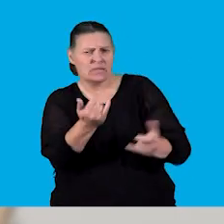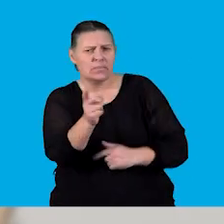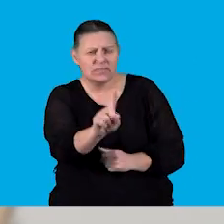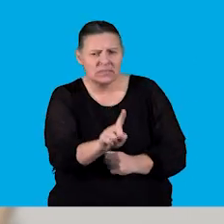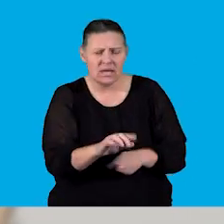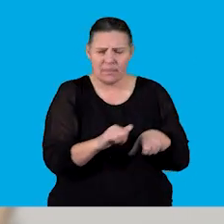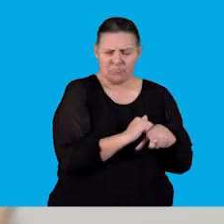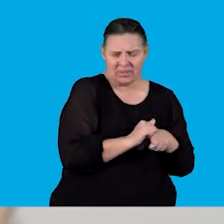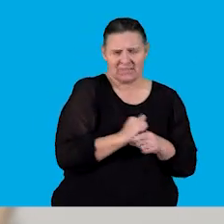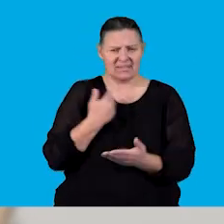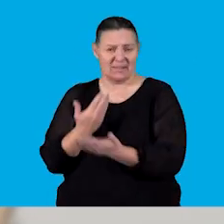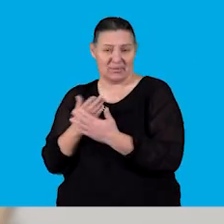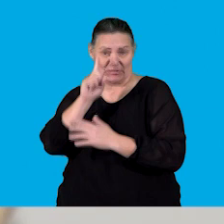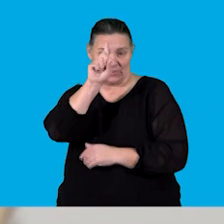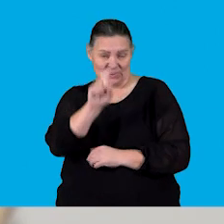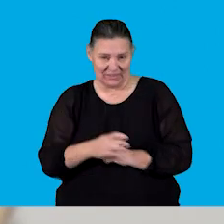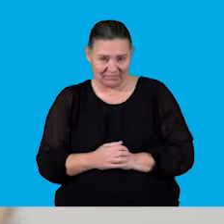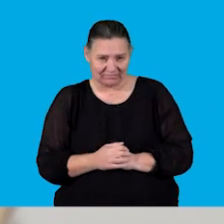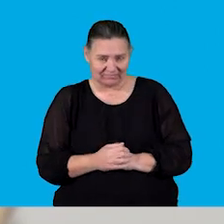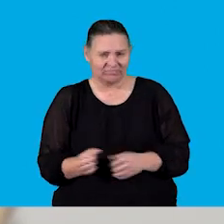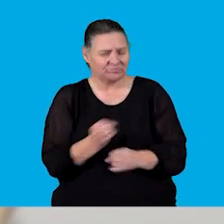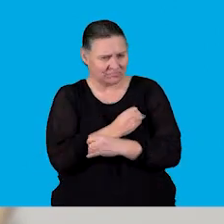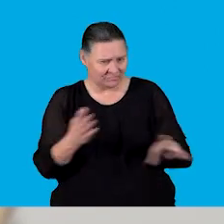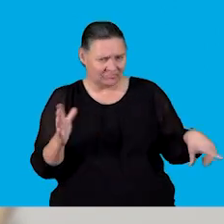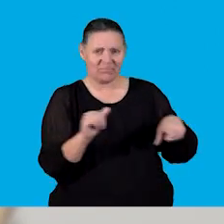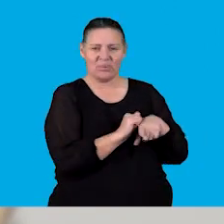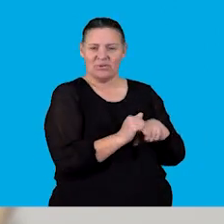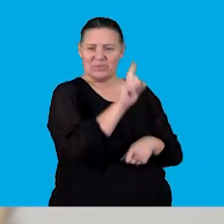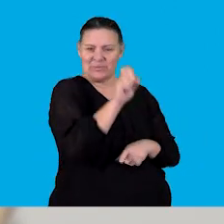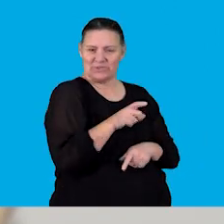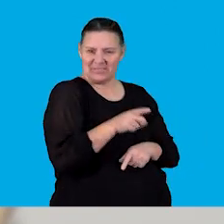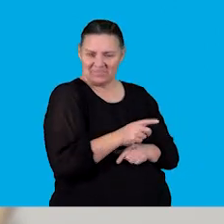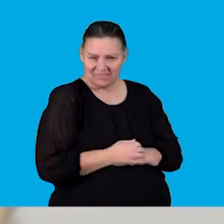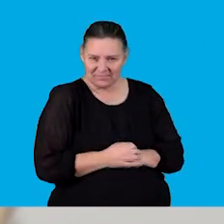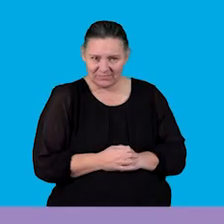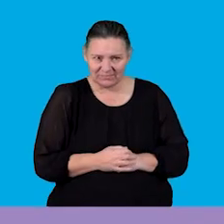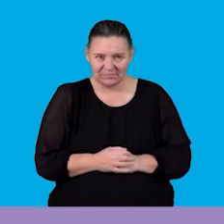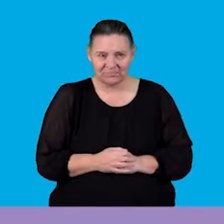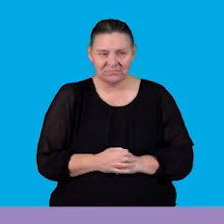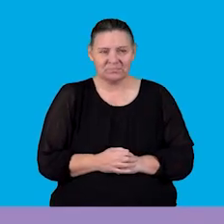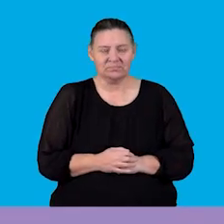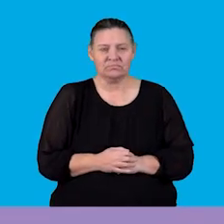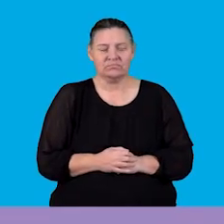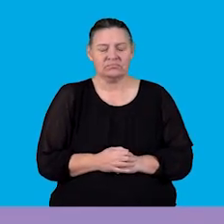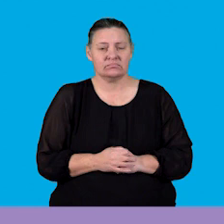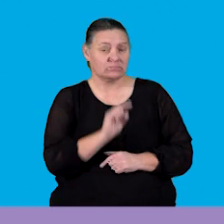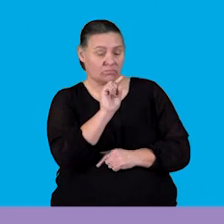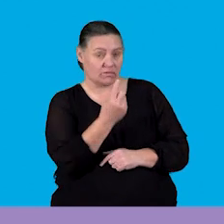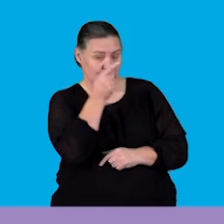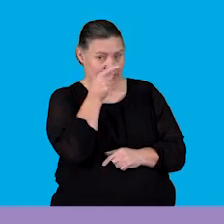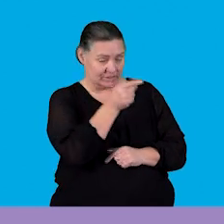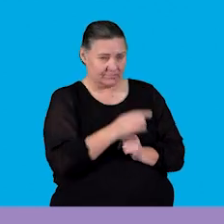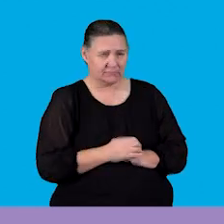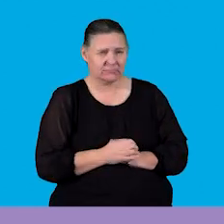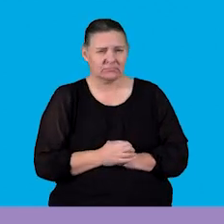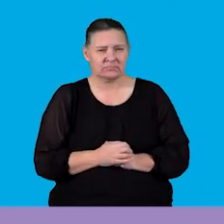on the practice and application questions. So let's get right to our questions. So the first